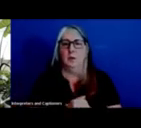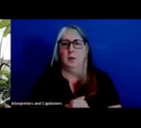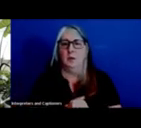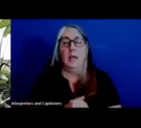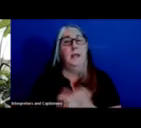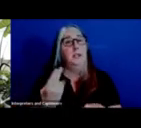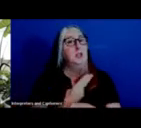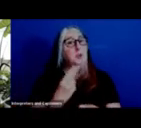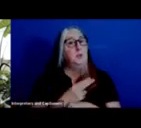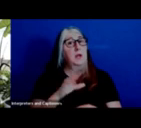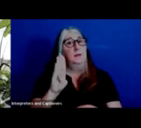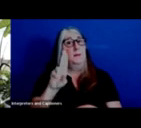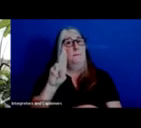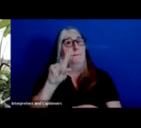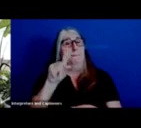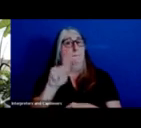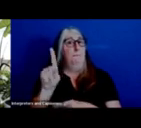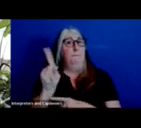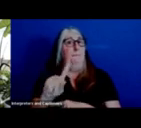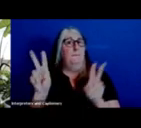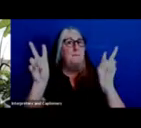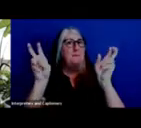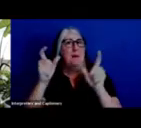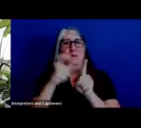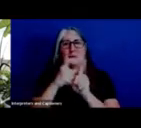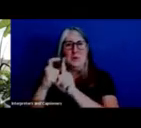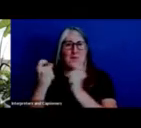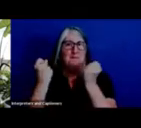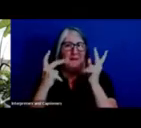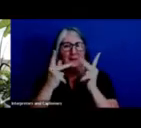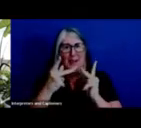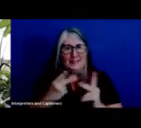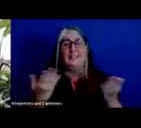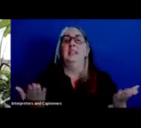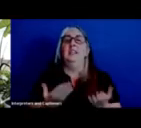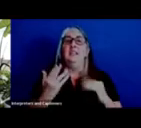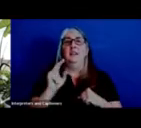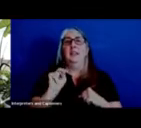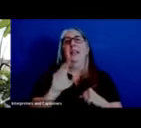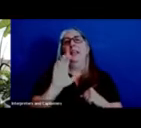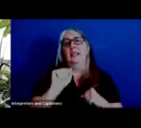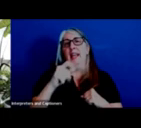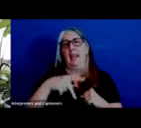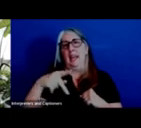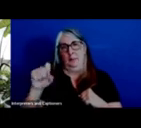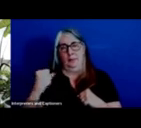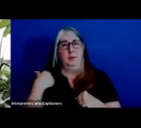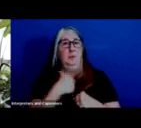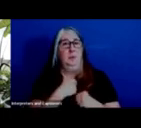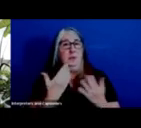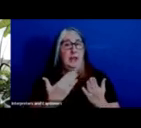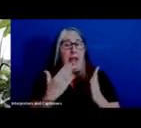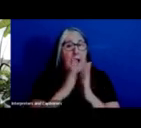buzzword in many places. At NCAPPS, we really ask as critically